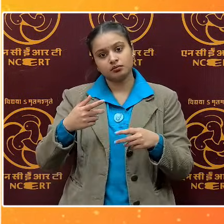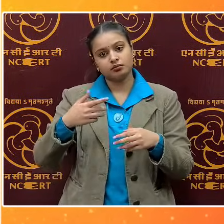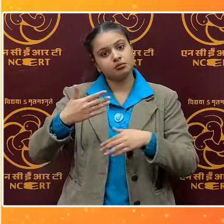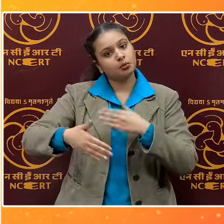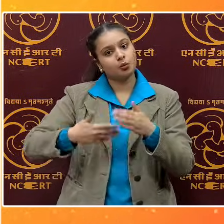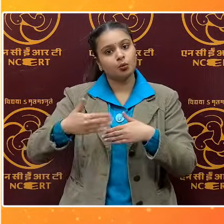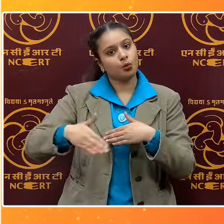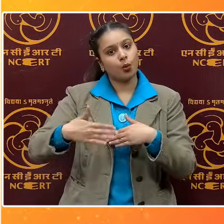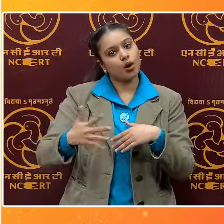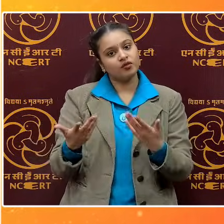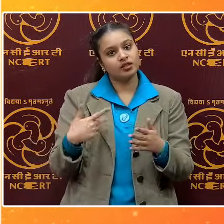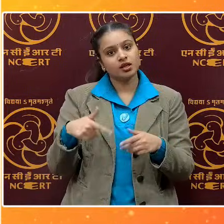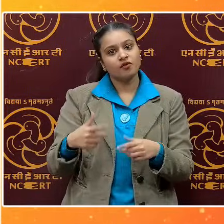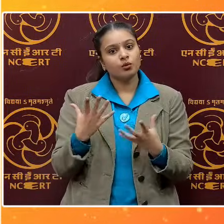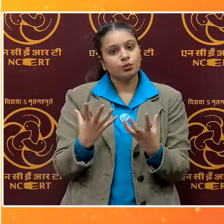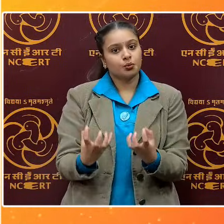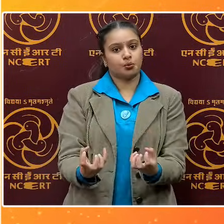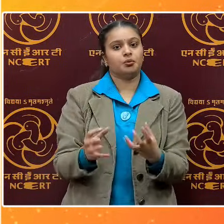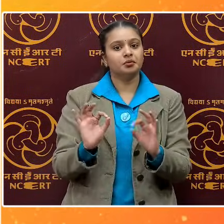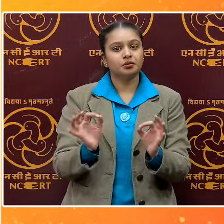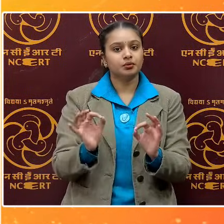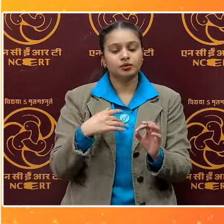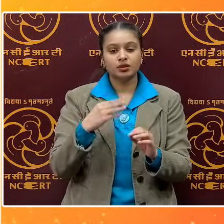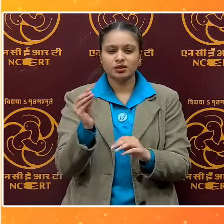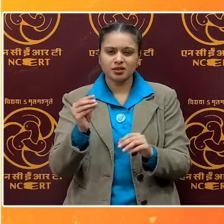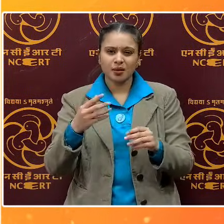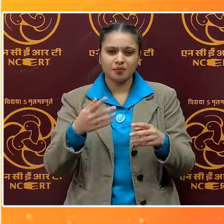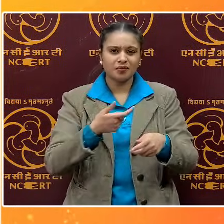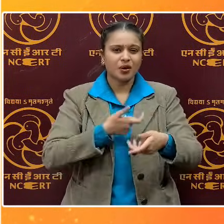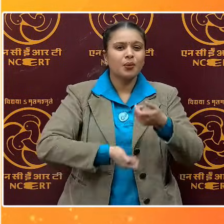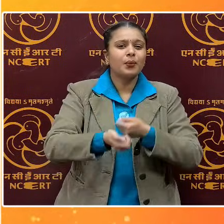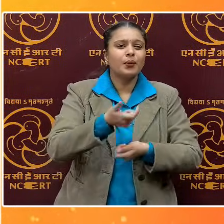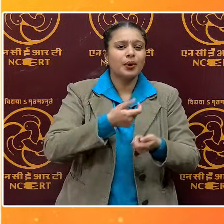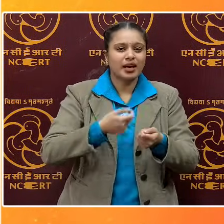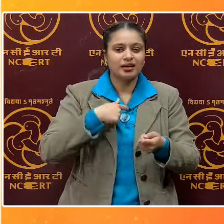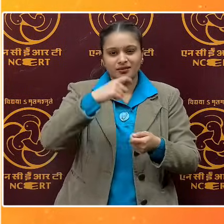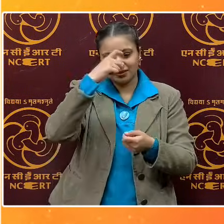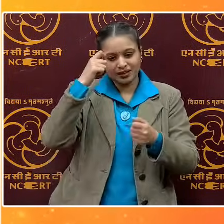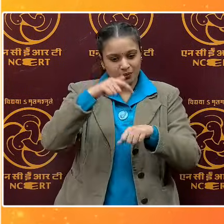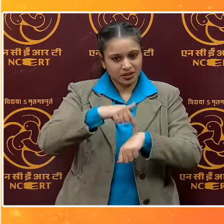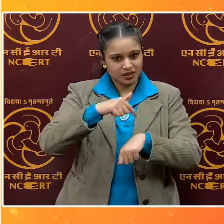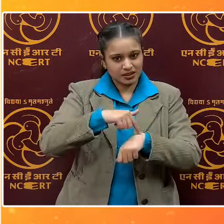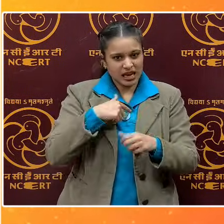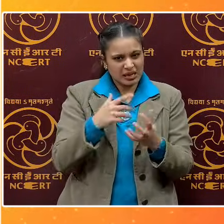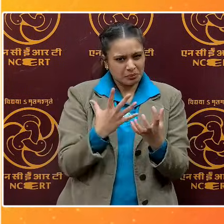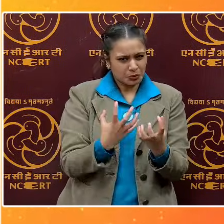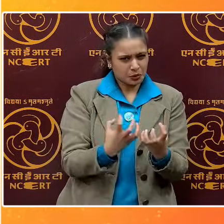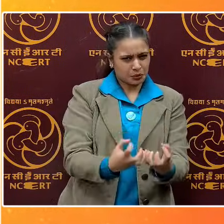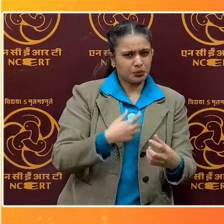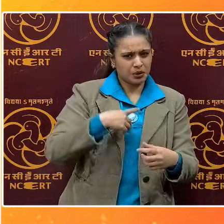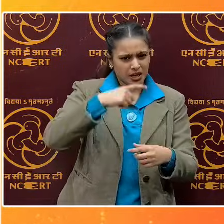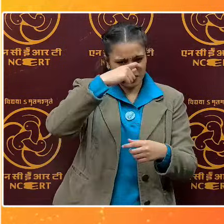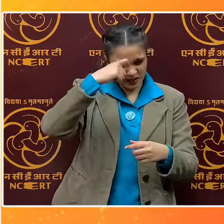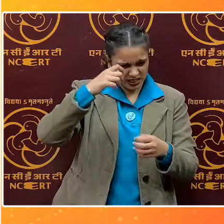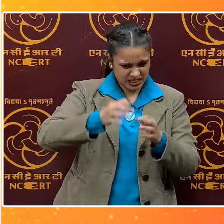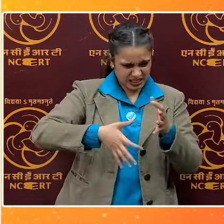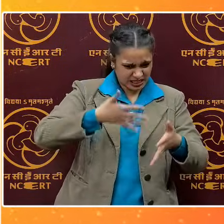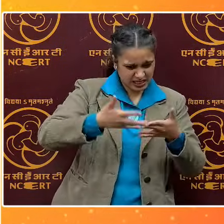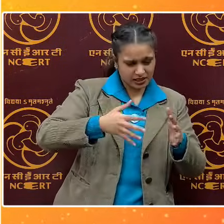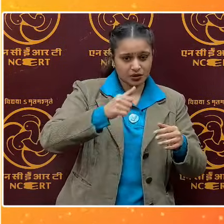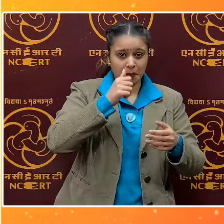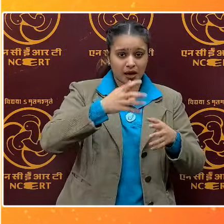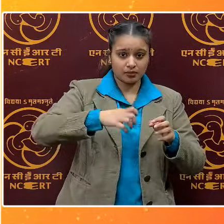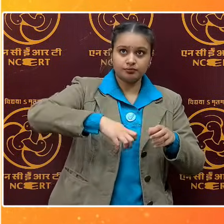They didn't dry up. Otherwise, some wells they dry up during the summers because there's lot of heat and water gets